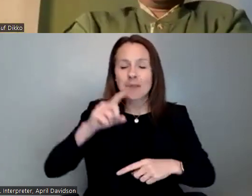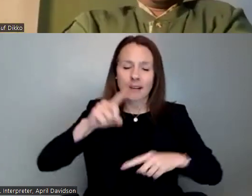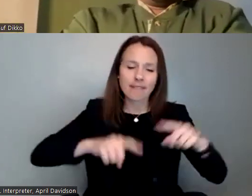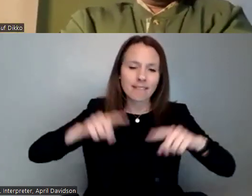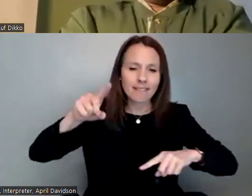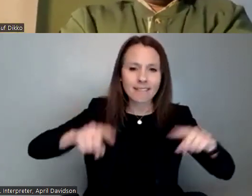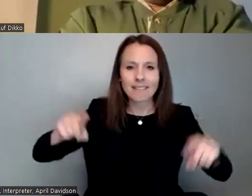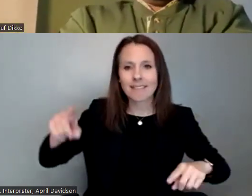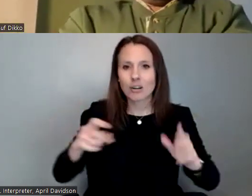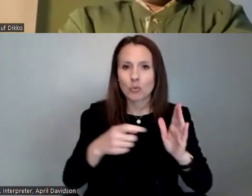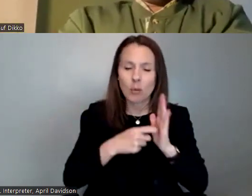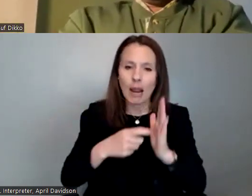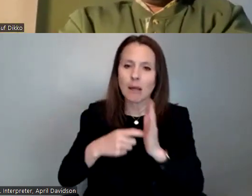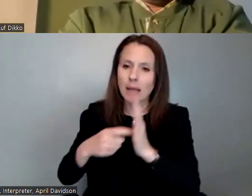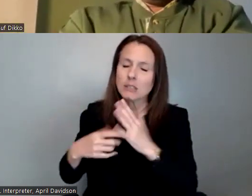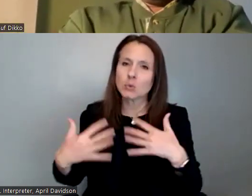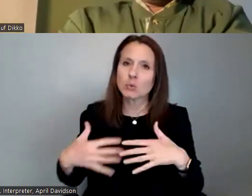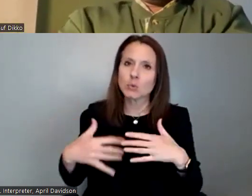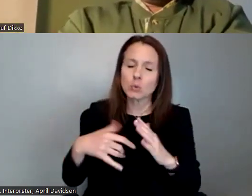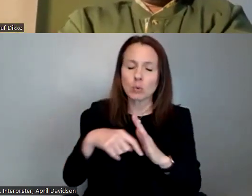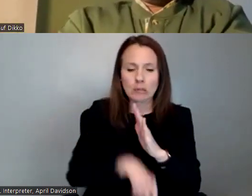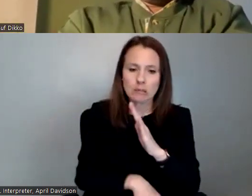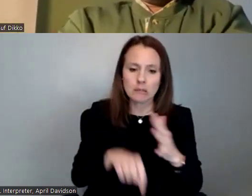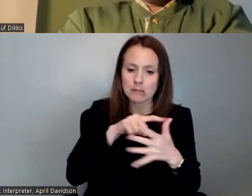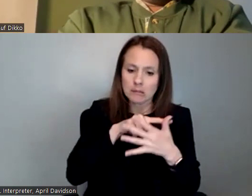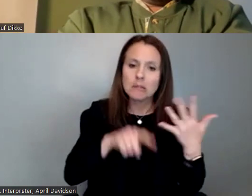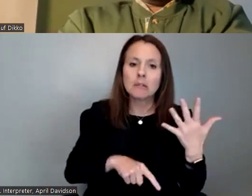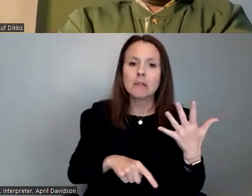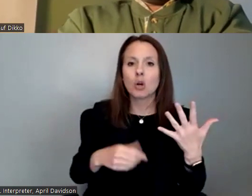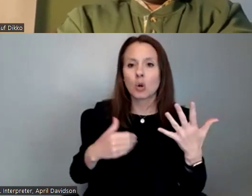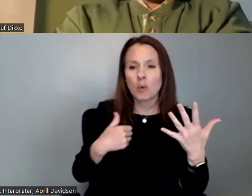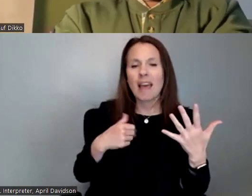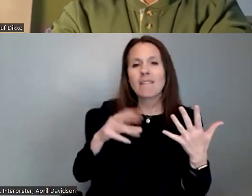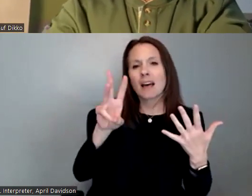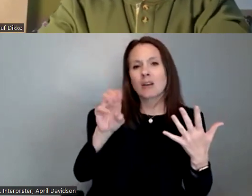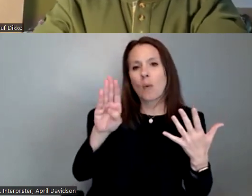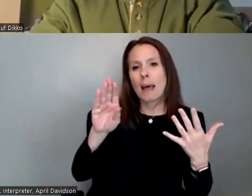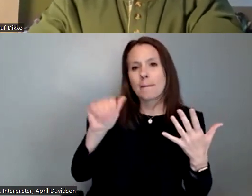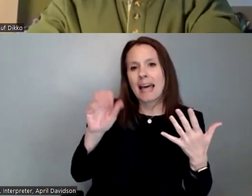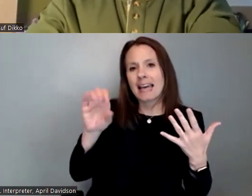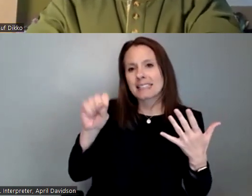meticulous requirements that are encapsulated under our web access website,